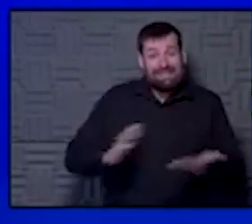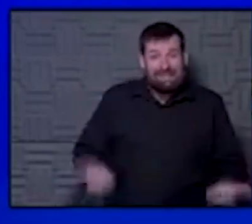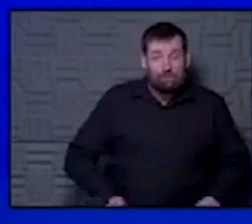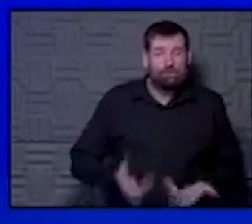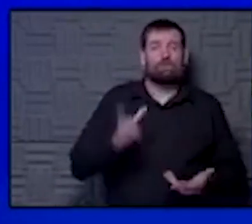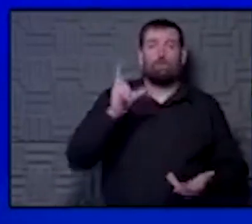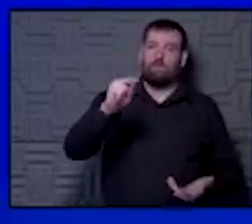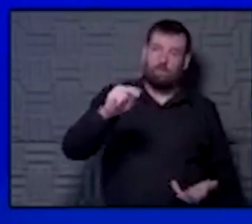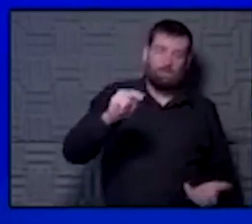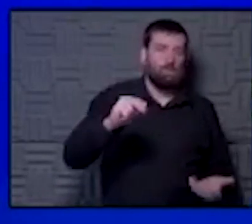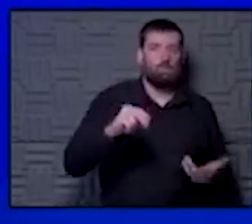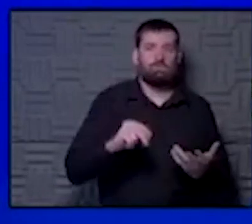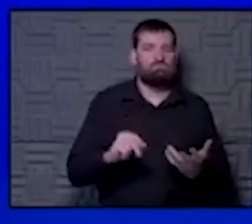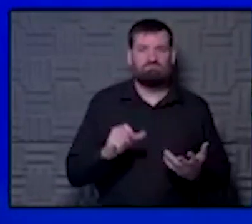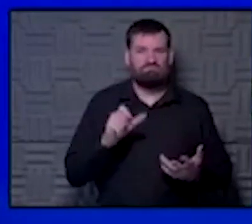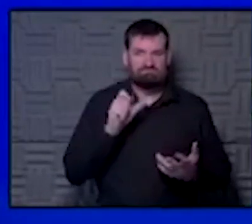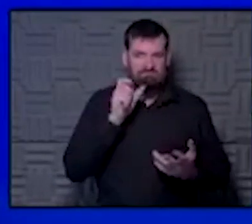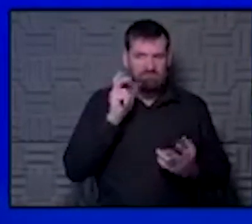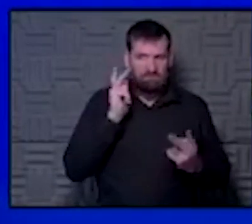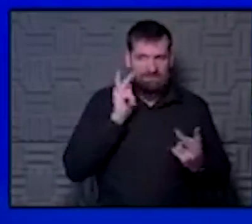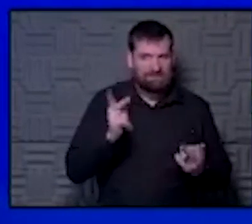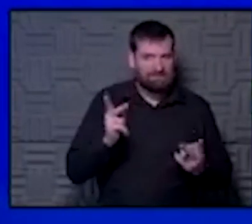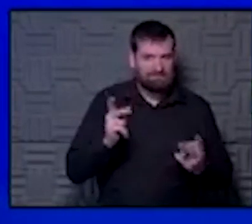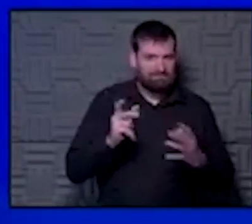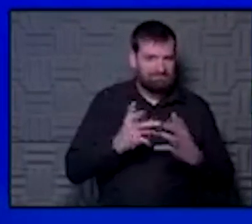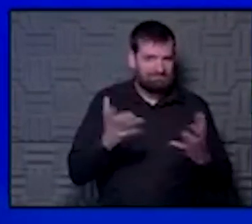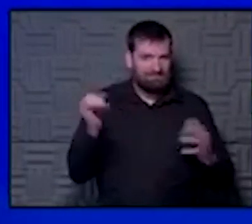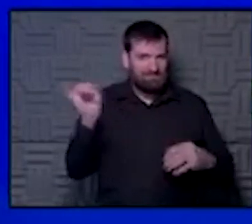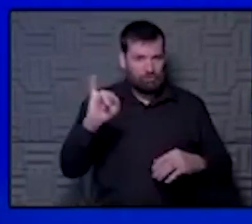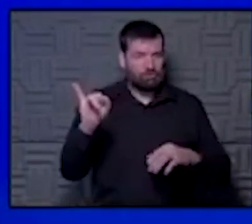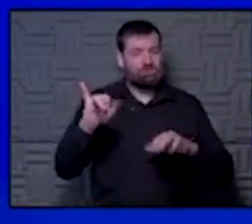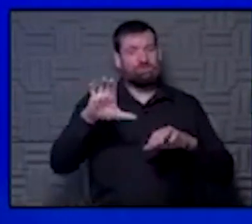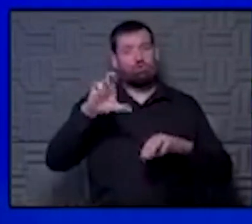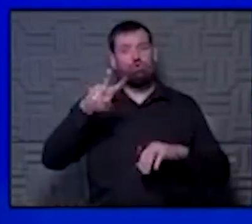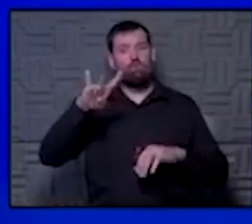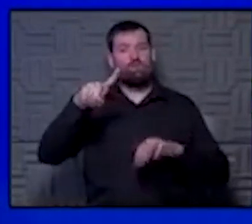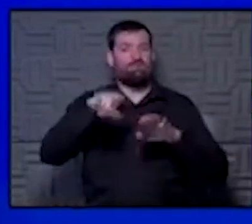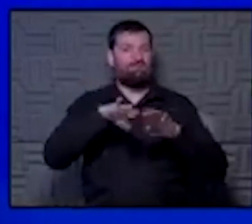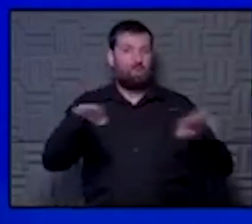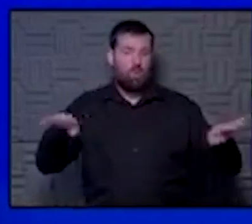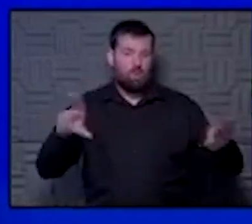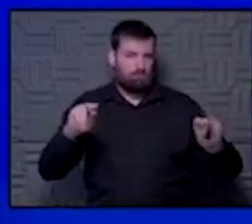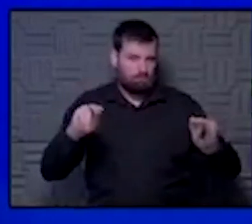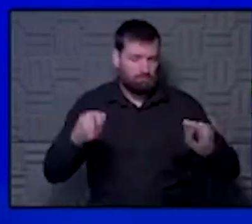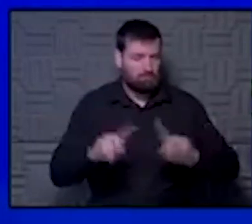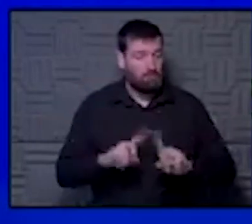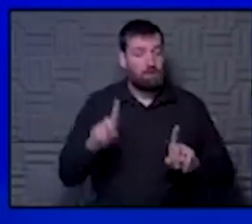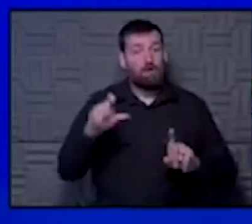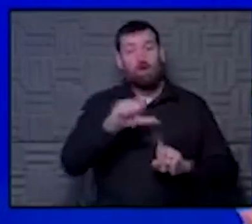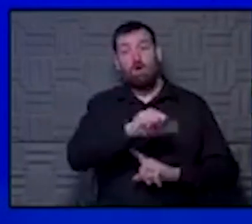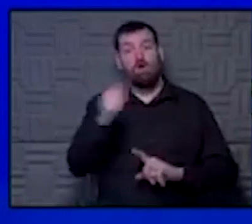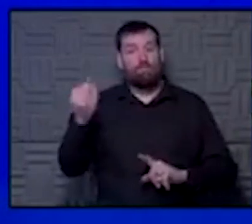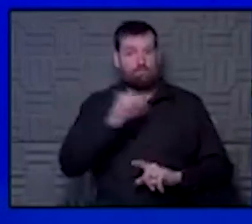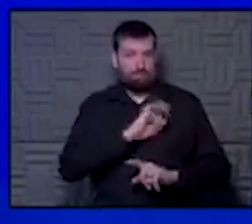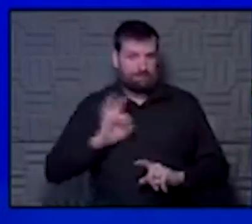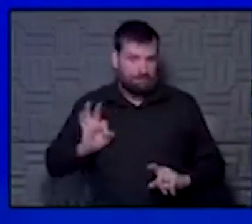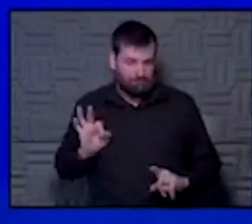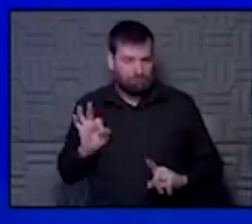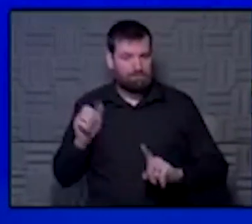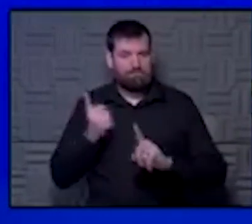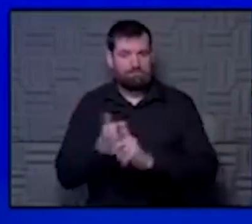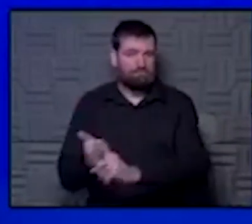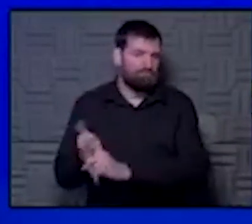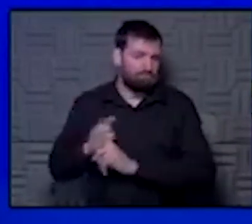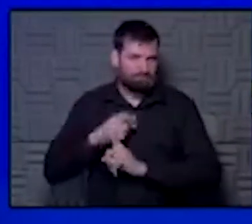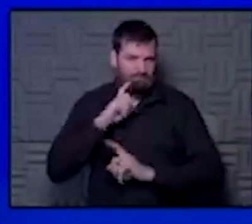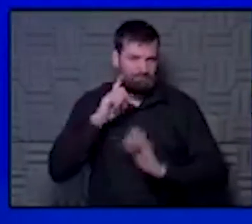because we don't really see a lot of infection on the COVID floor per se from staff, but other members of our staff are getting sick,